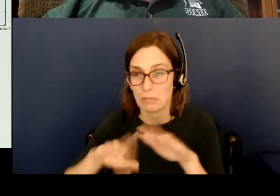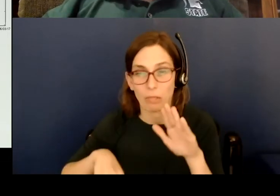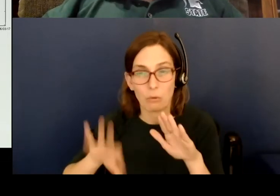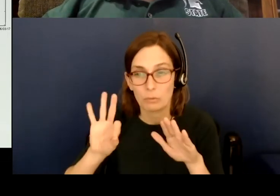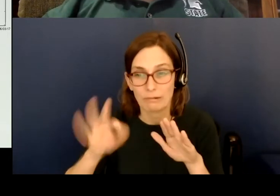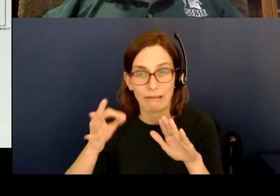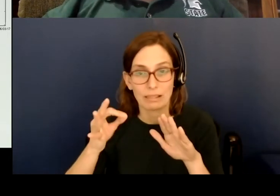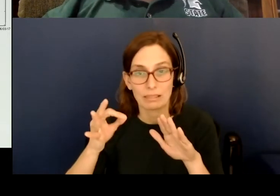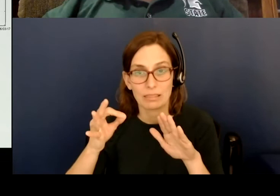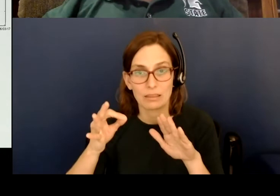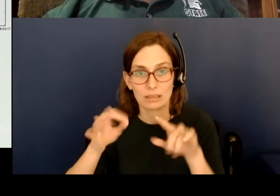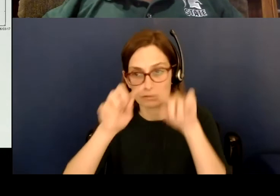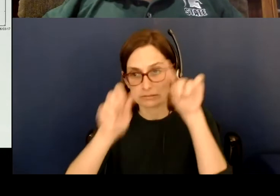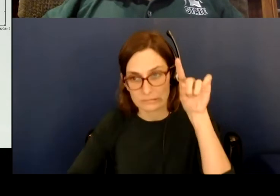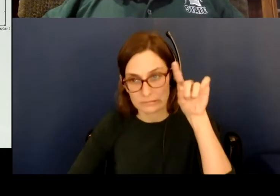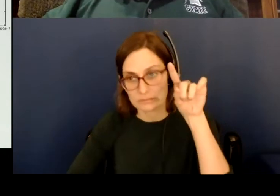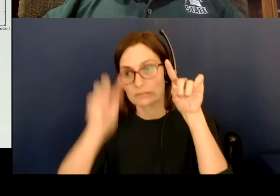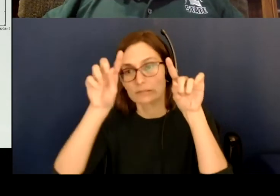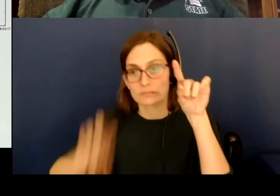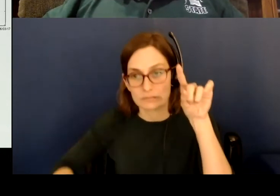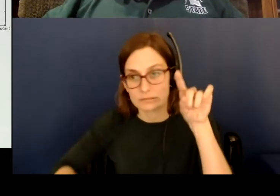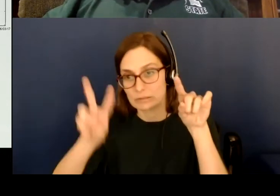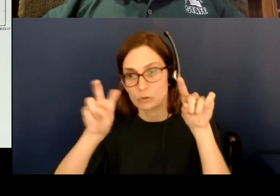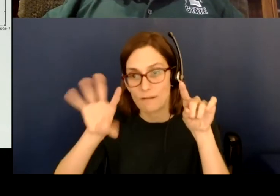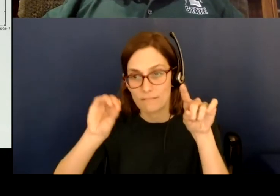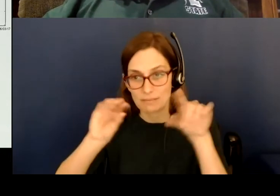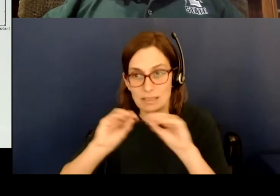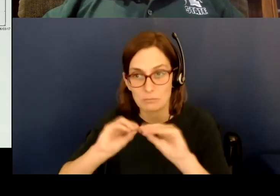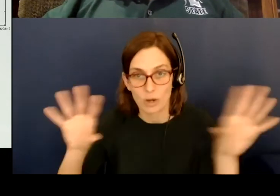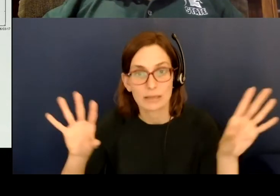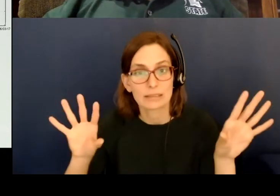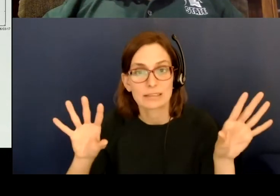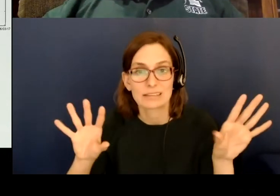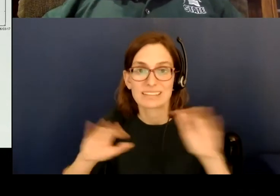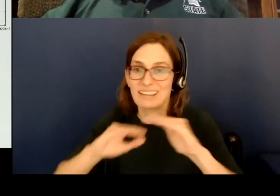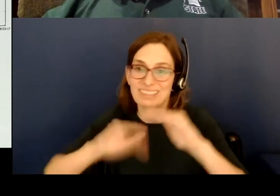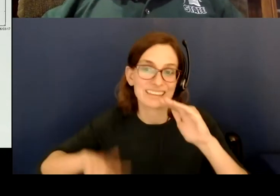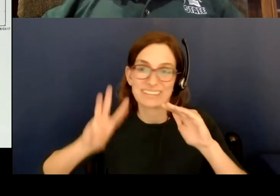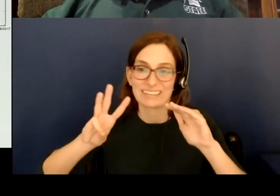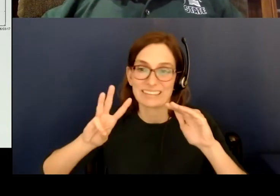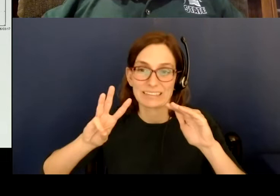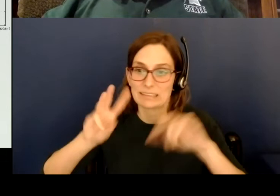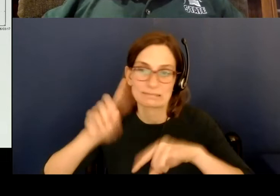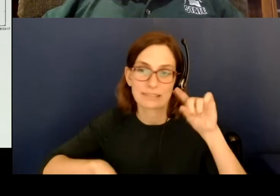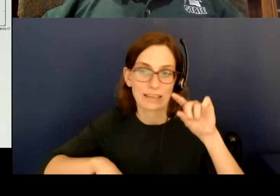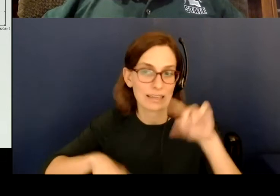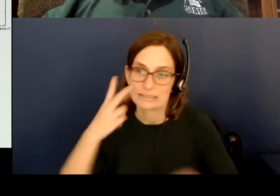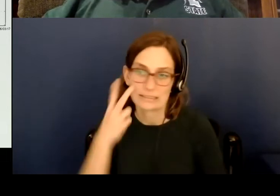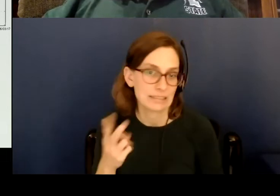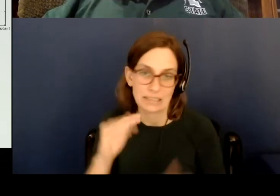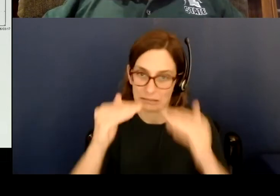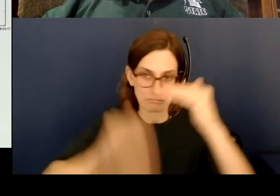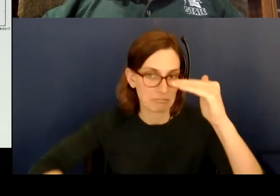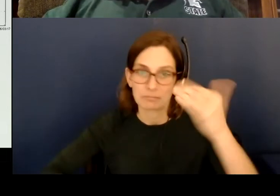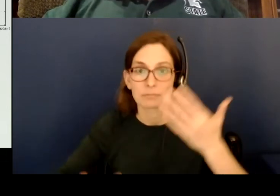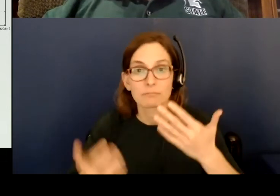of 250 in brightness. And note that anything under about 6 magnitude, we can't see. So, and if you're